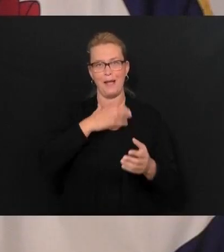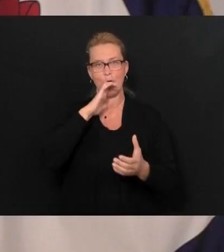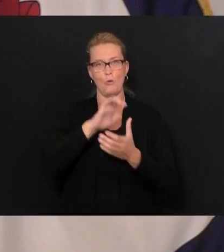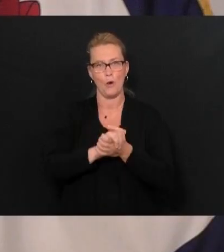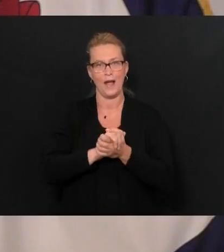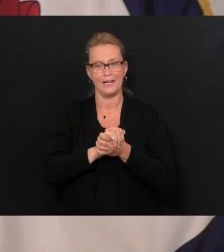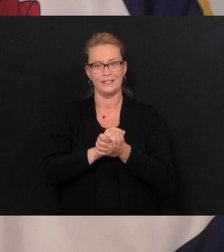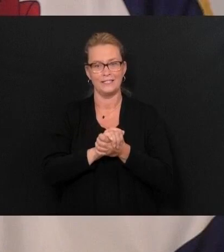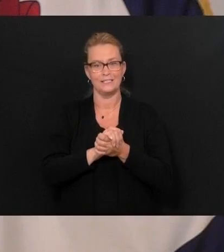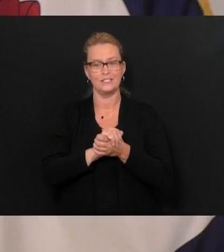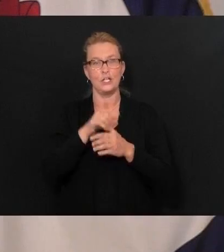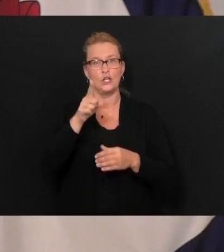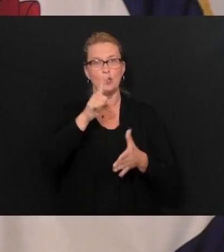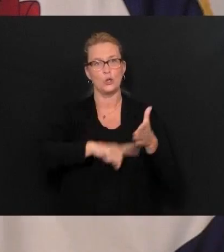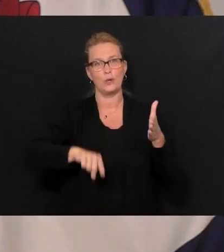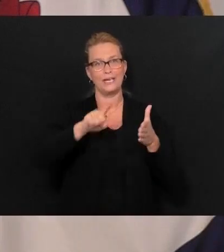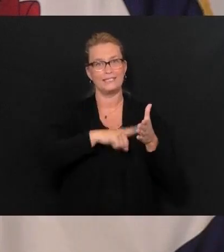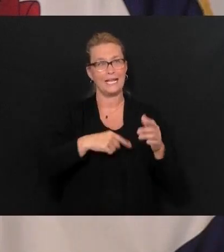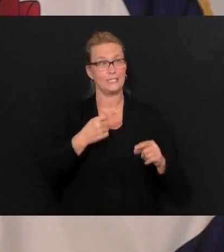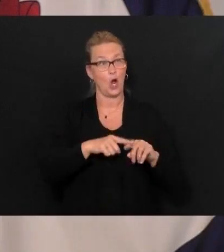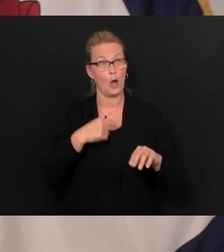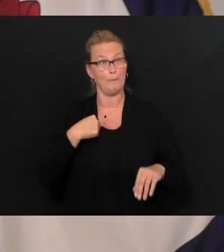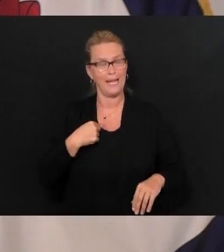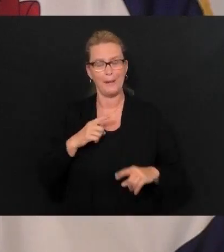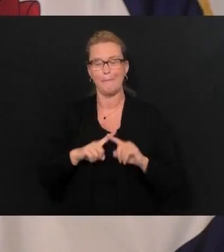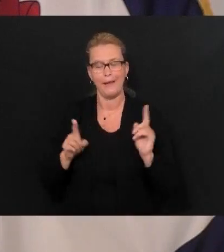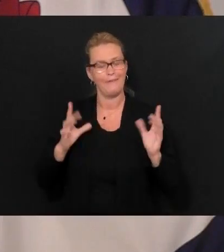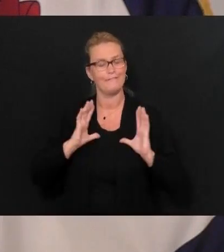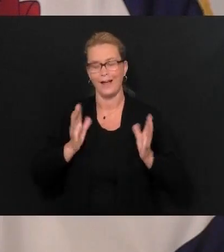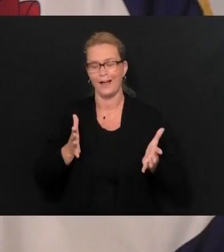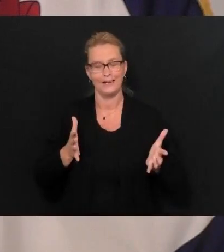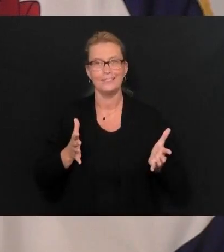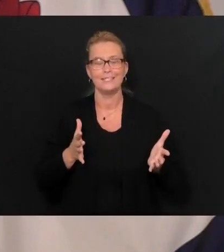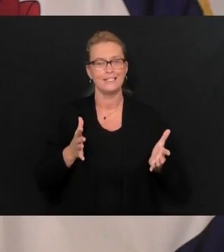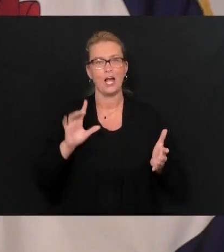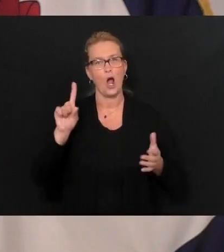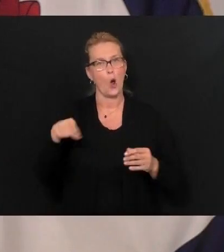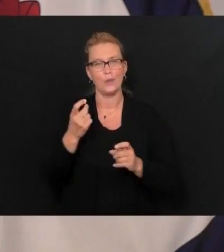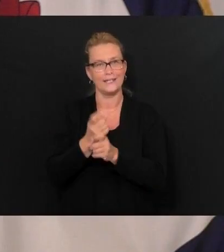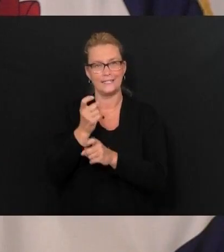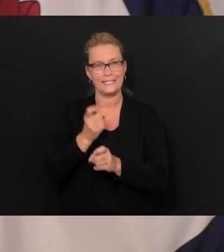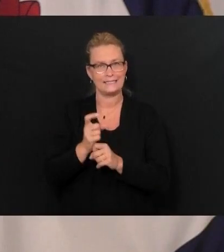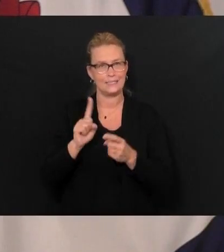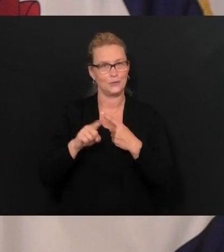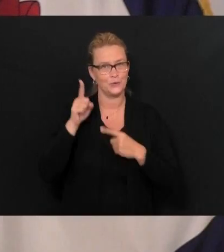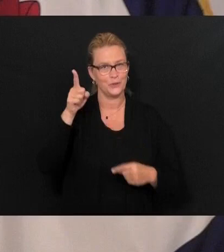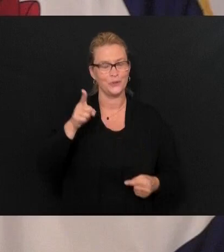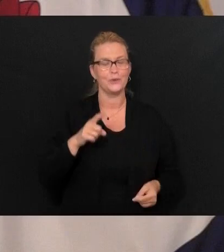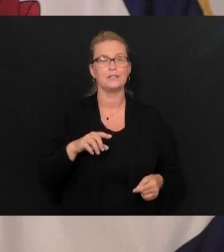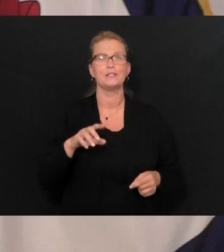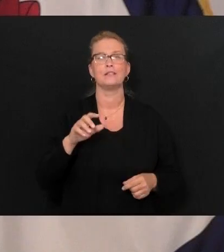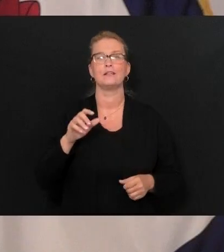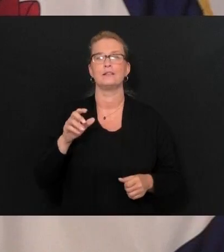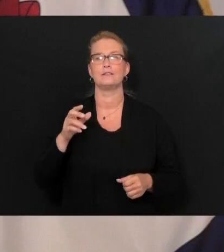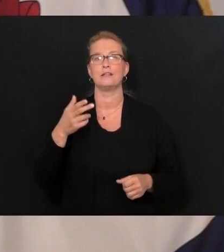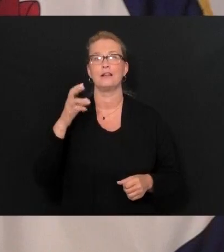you getting on me so bad and everything, but and I only say that teasingly. And